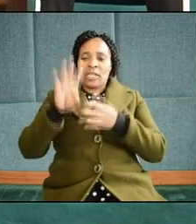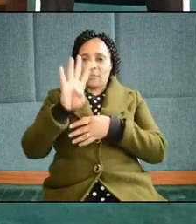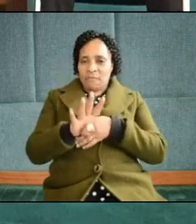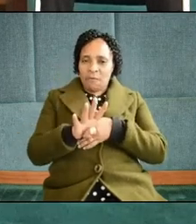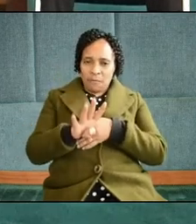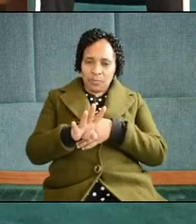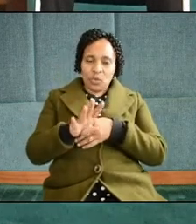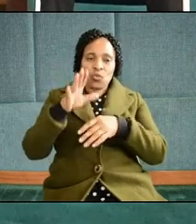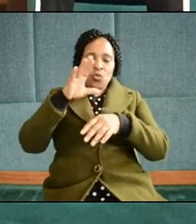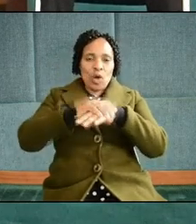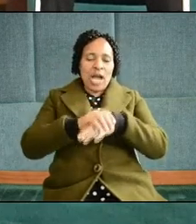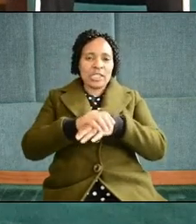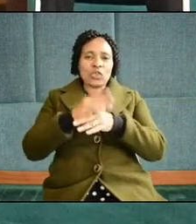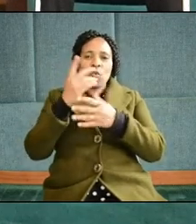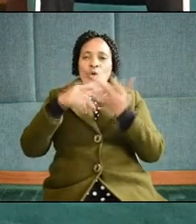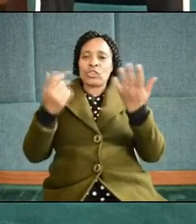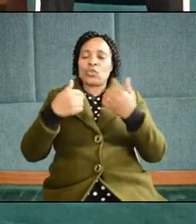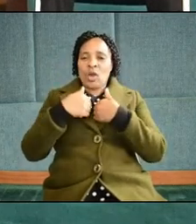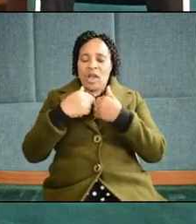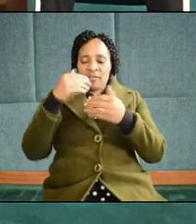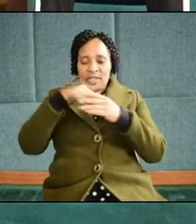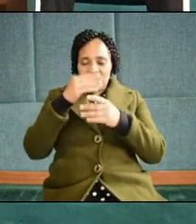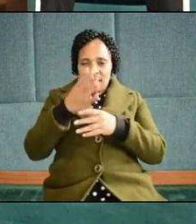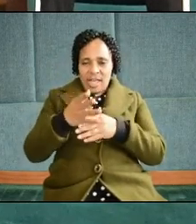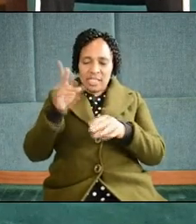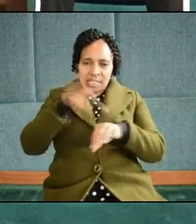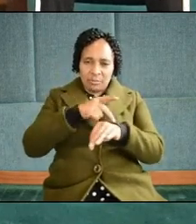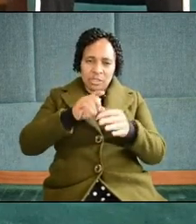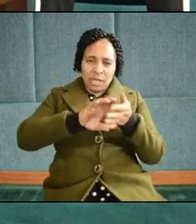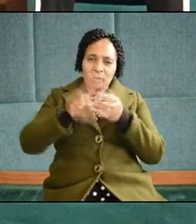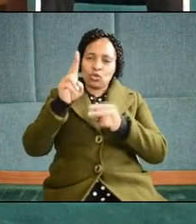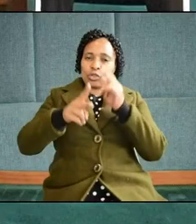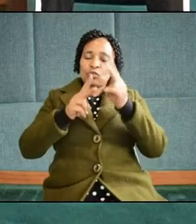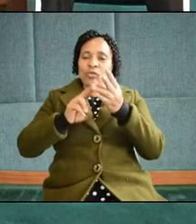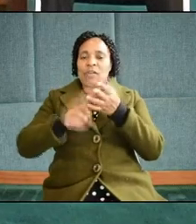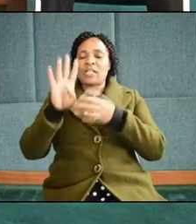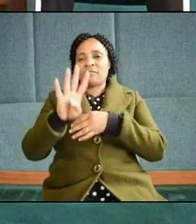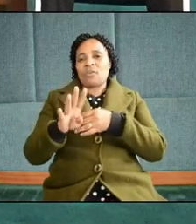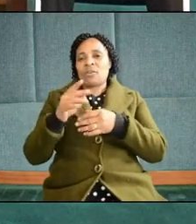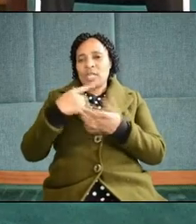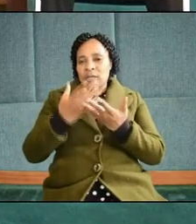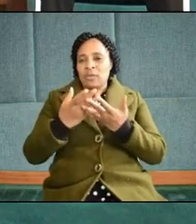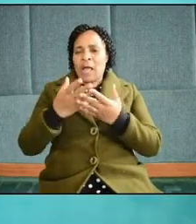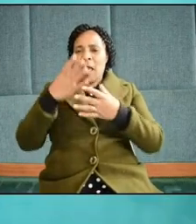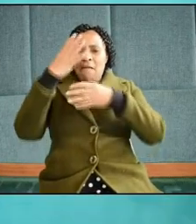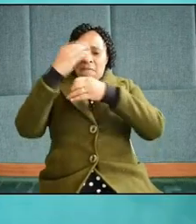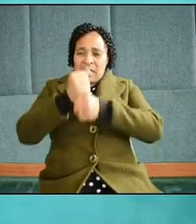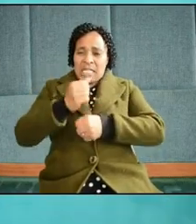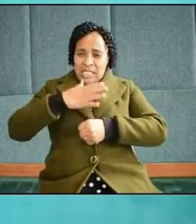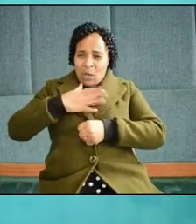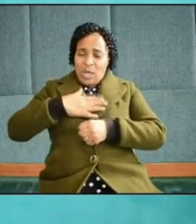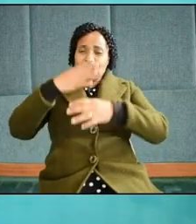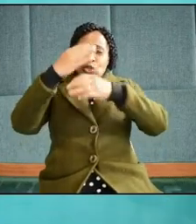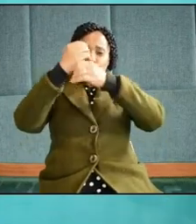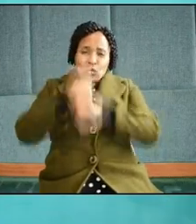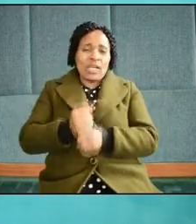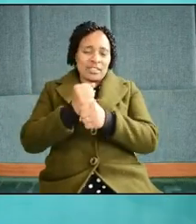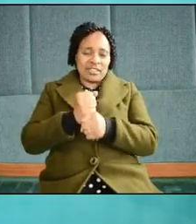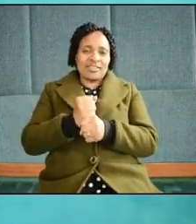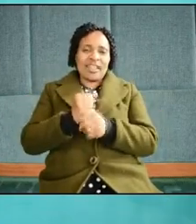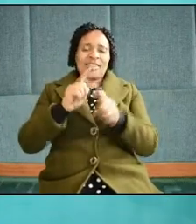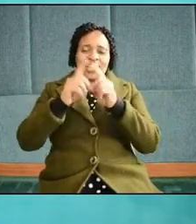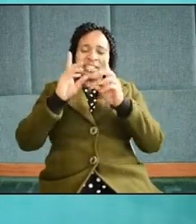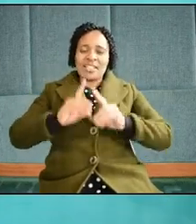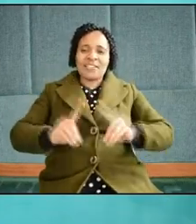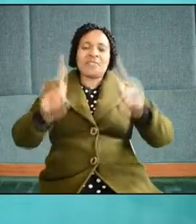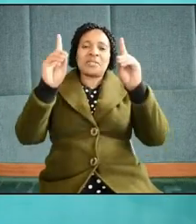get what insights they have for us there. So Psalms 22, 4 tells us, our fathers trusted in you. They trusted and you delivered